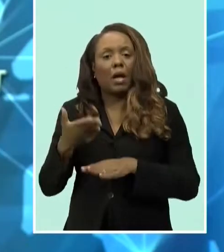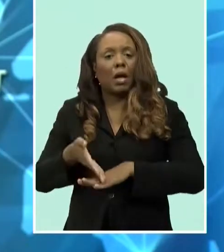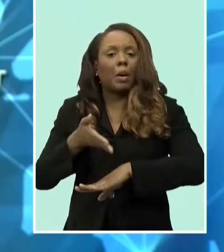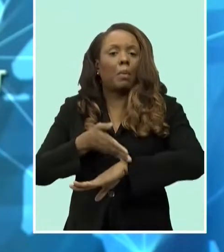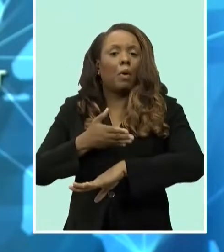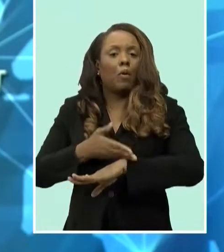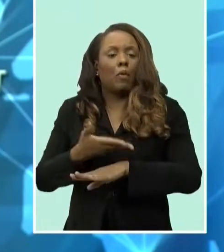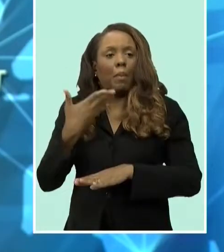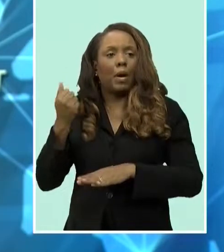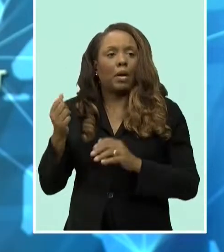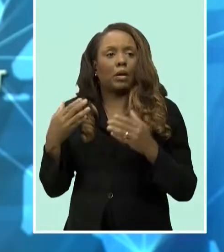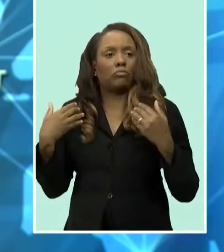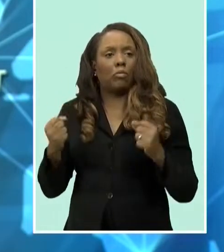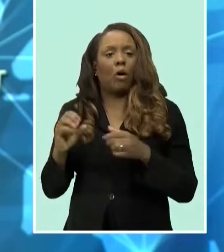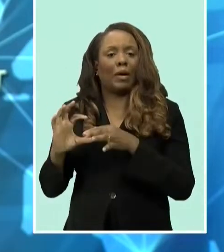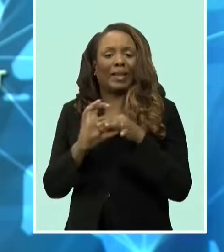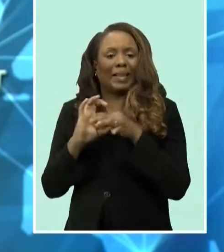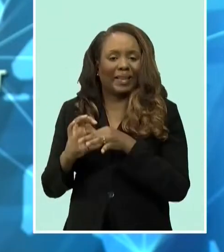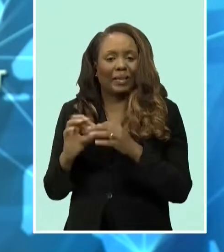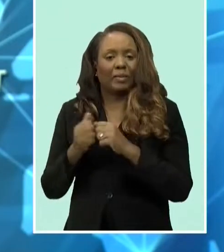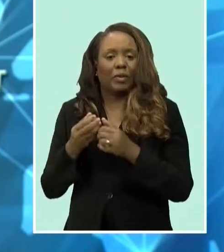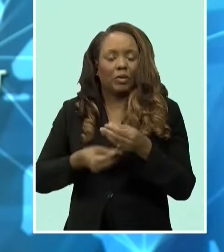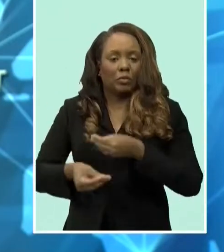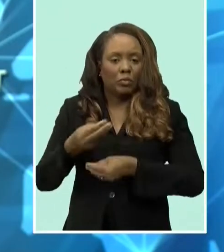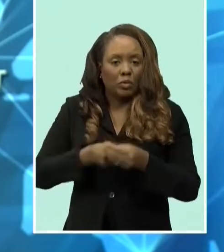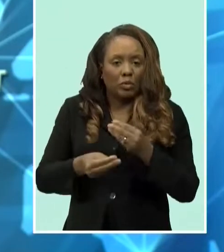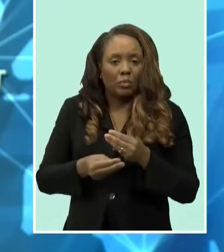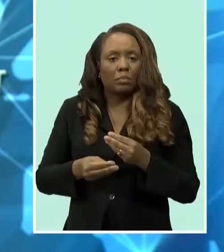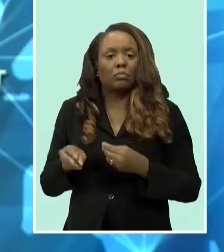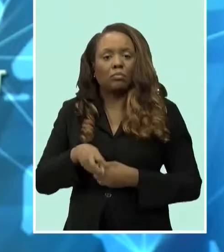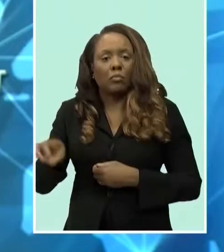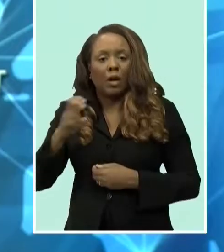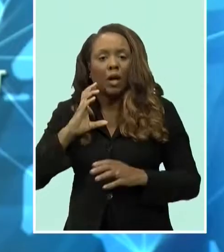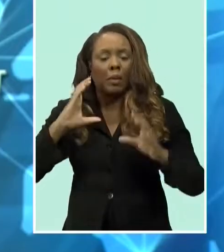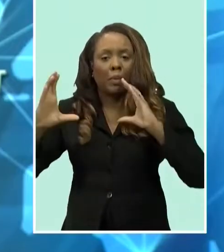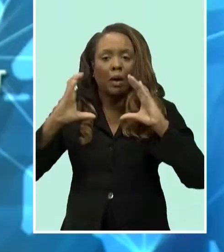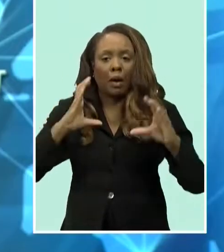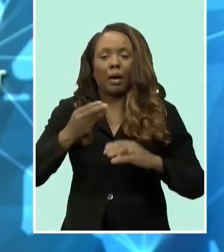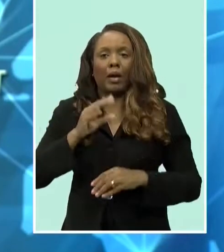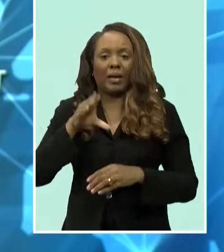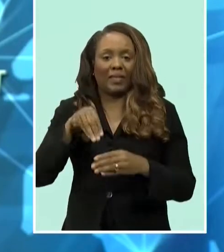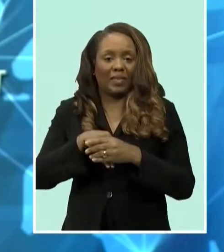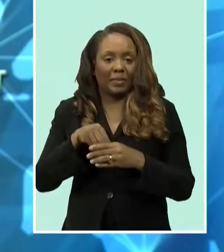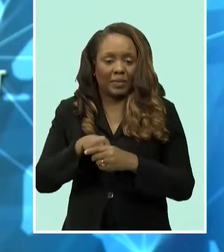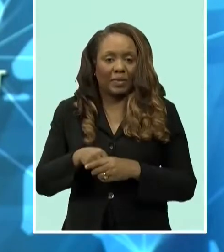for the promotion of tourism, trade, telecommunications and investment.